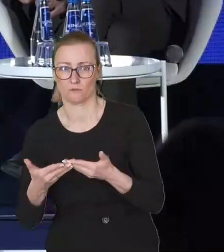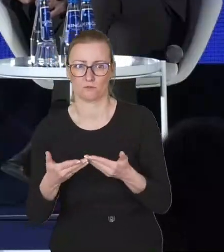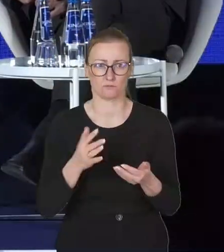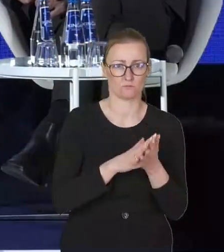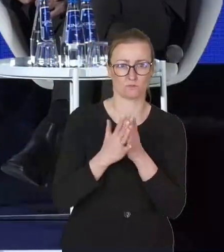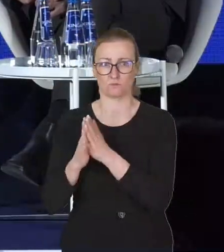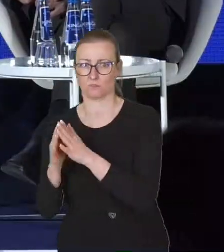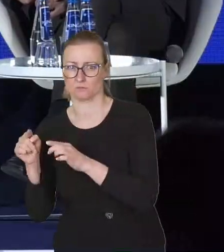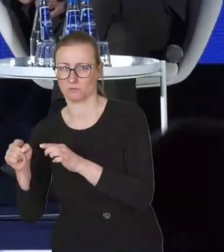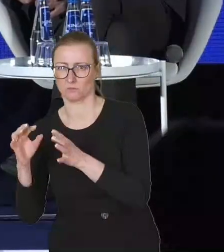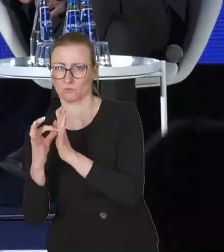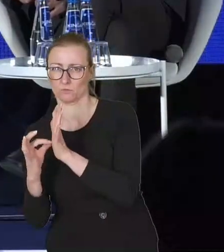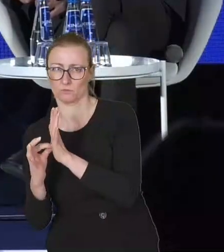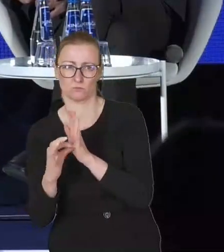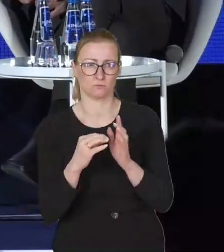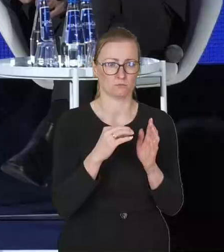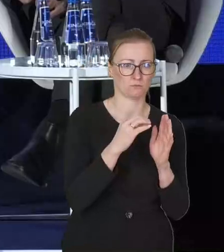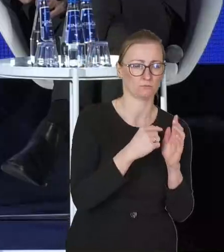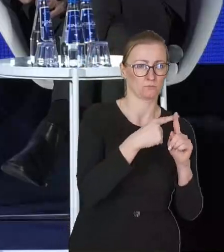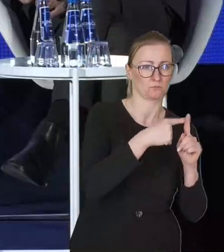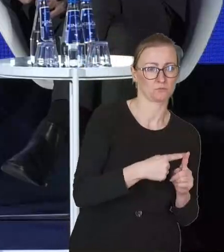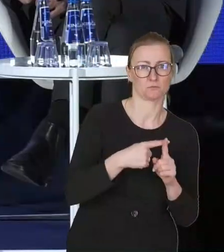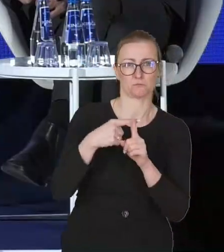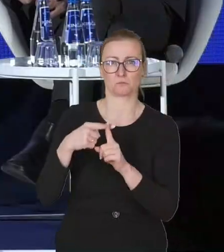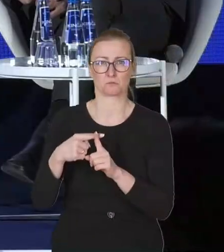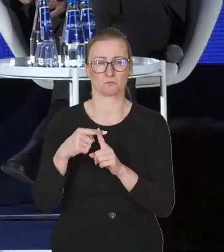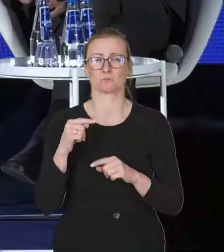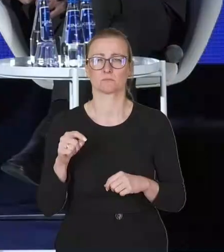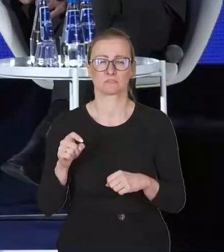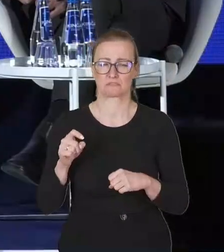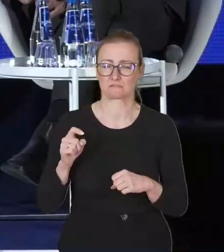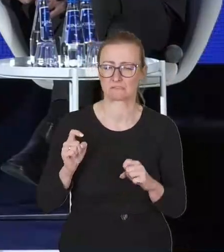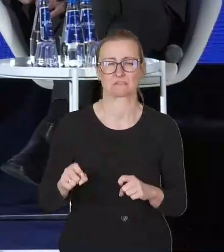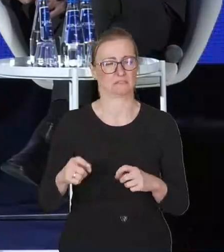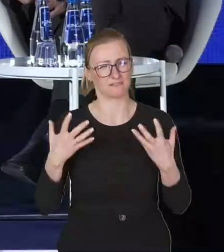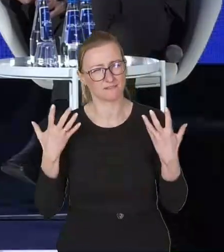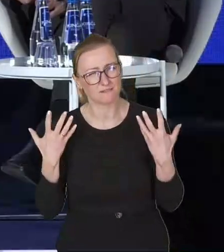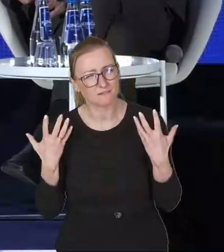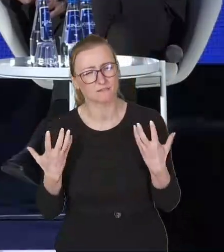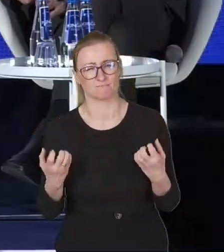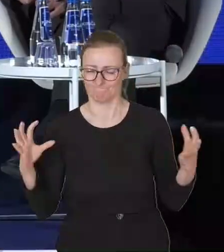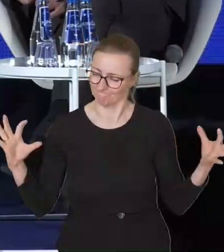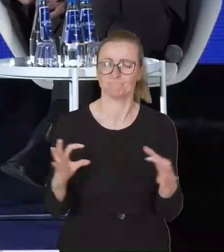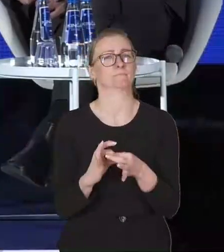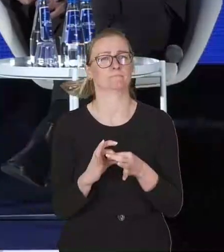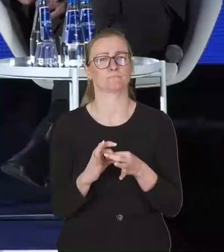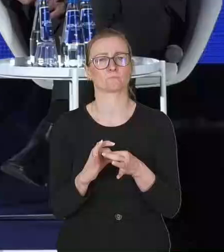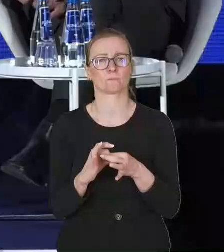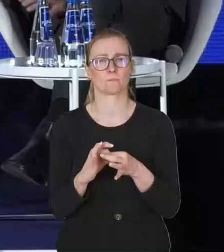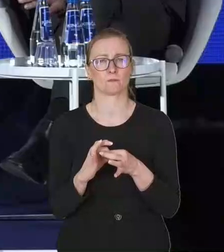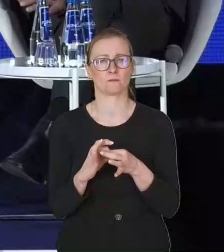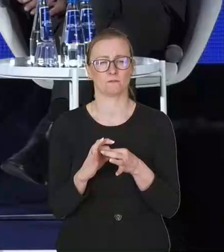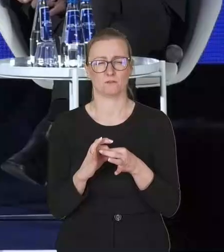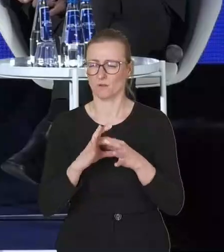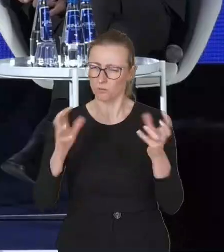and even more so in the systemic perspective. DG GROW has come up a few years ago, 2, 3, 4 years ago, with this